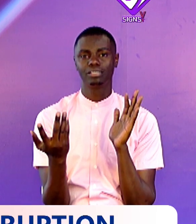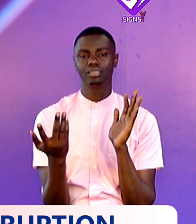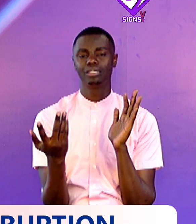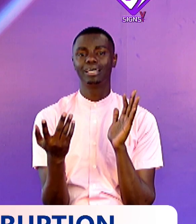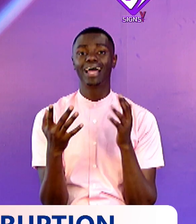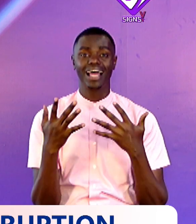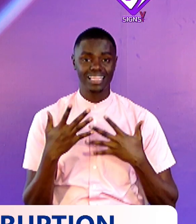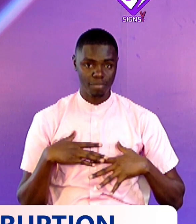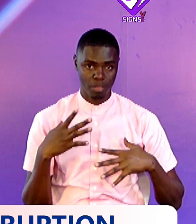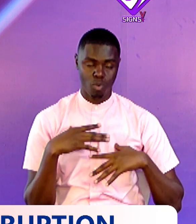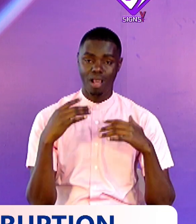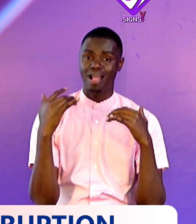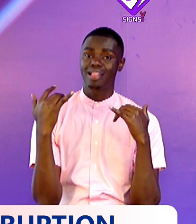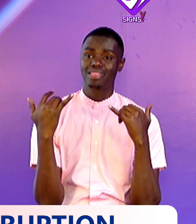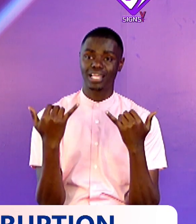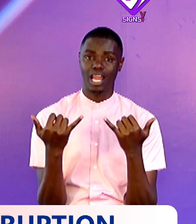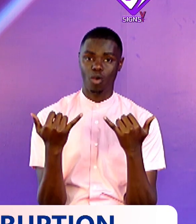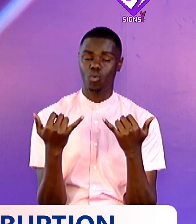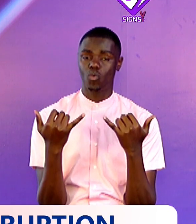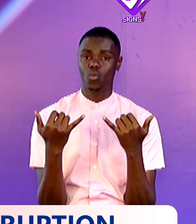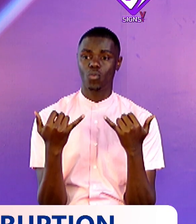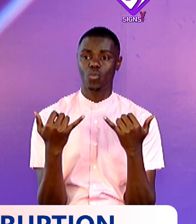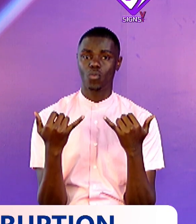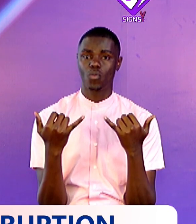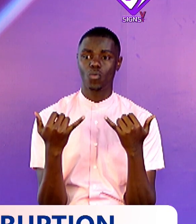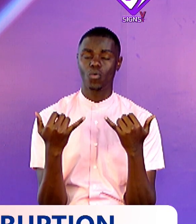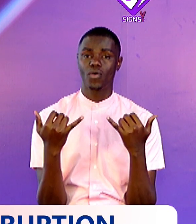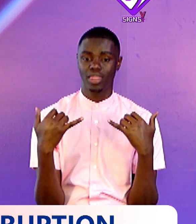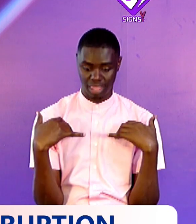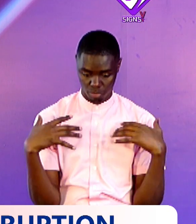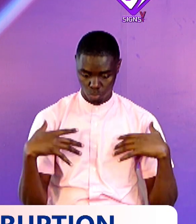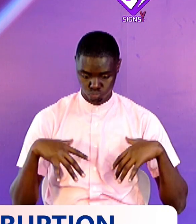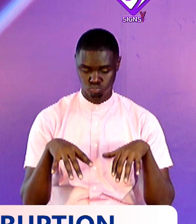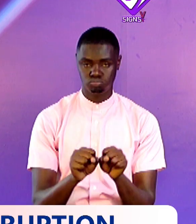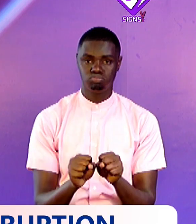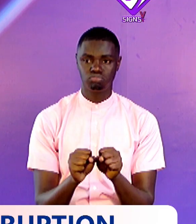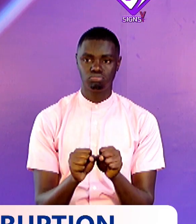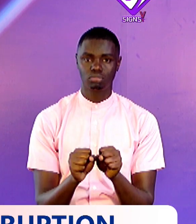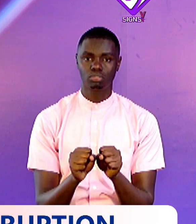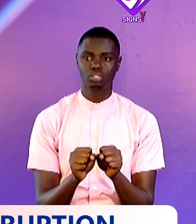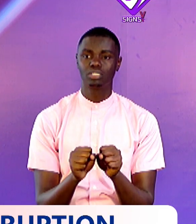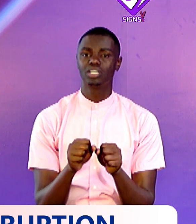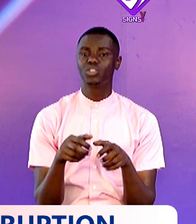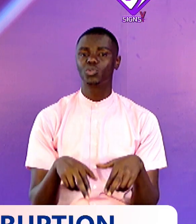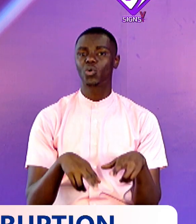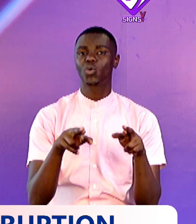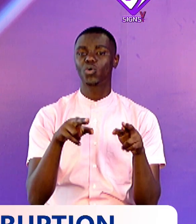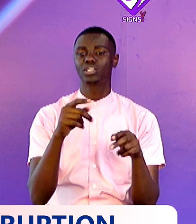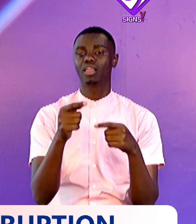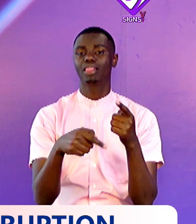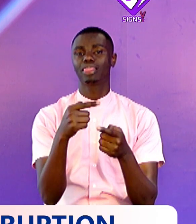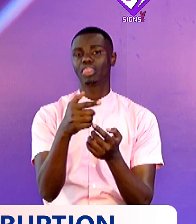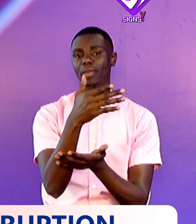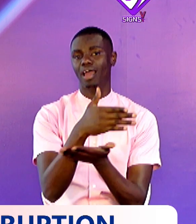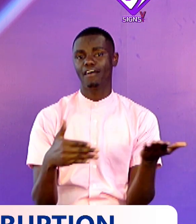the people that now are predecessors, yeah? Right. Yeah, when they come after them, unafika unapata barabara ilishatengenezwa maybe from